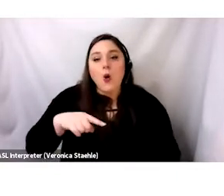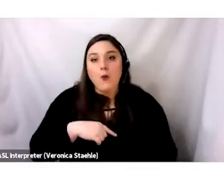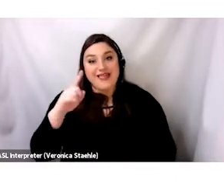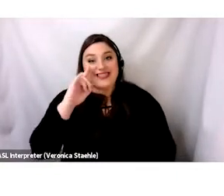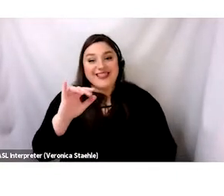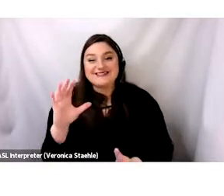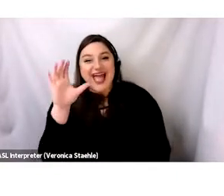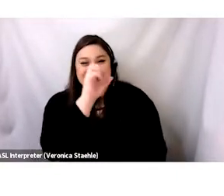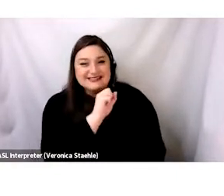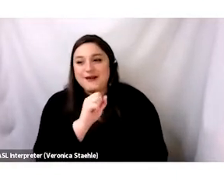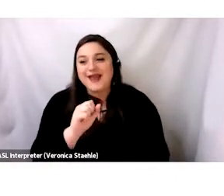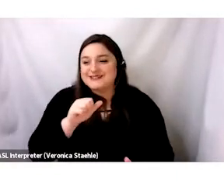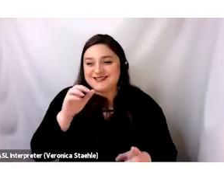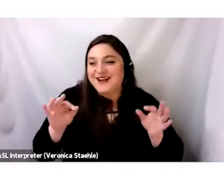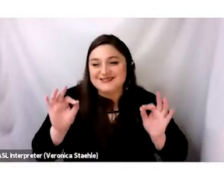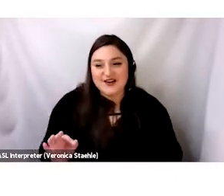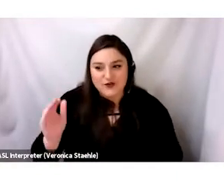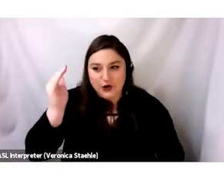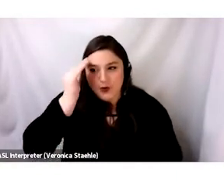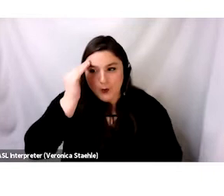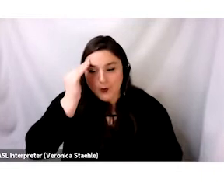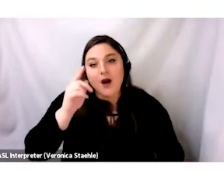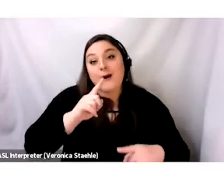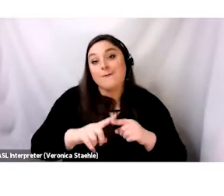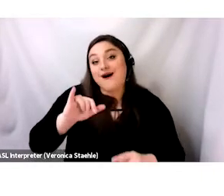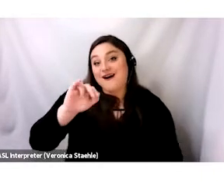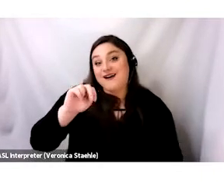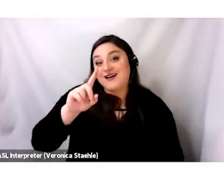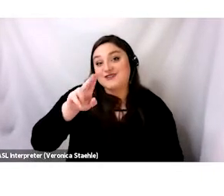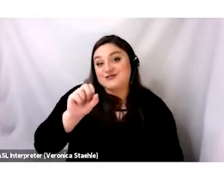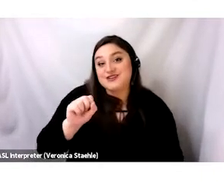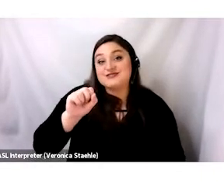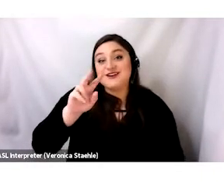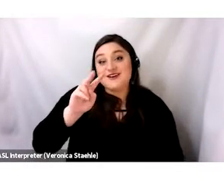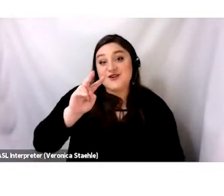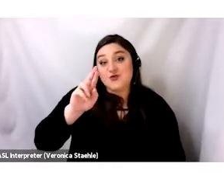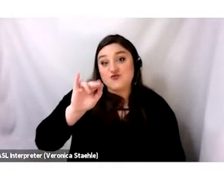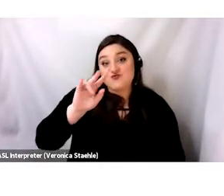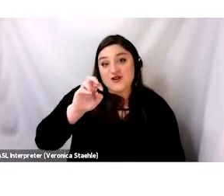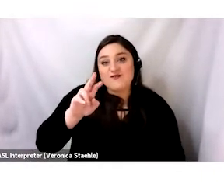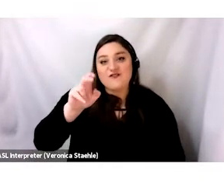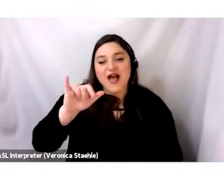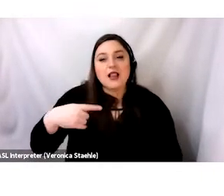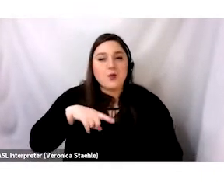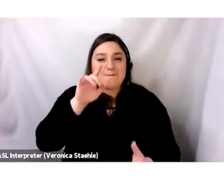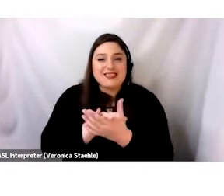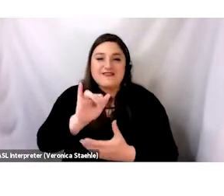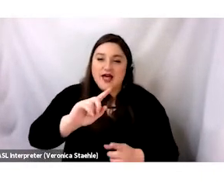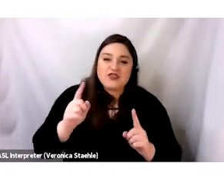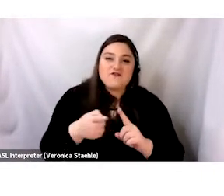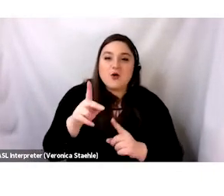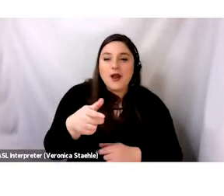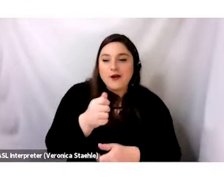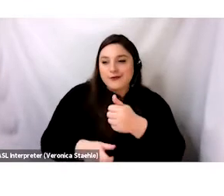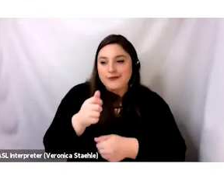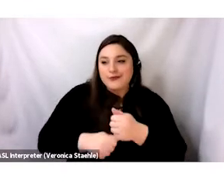it originated in the Indus Valley, that is also the place where we think cotton spinning originated. And so, the Indian